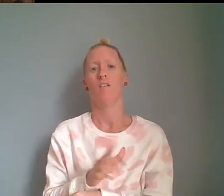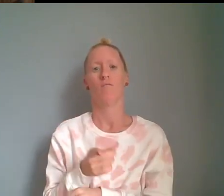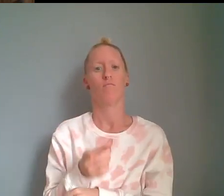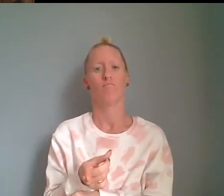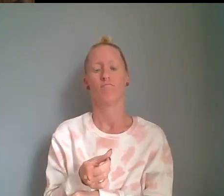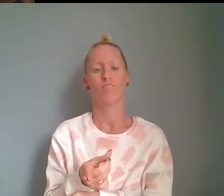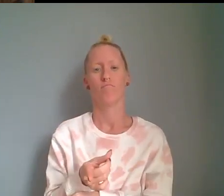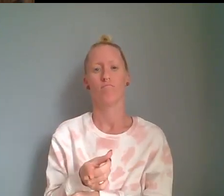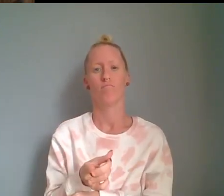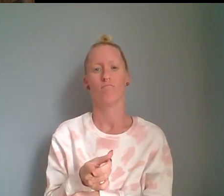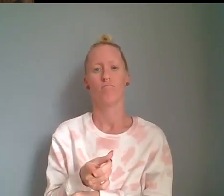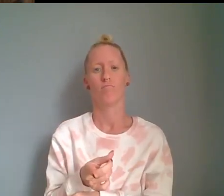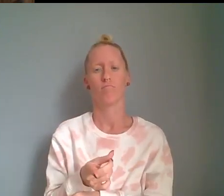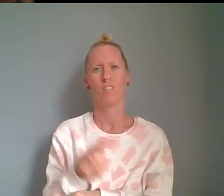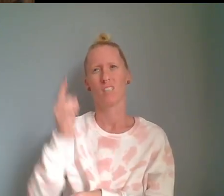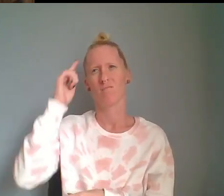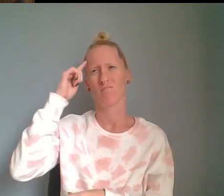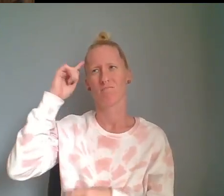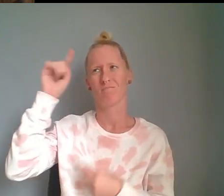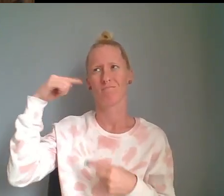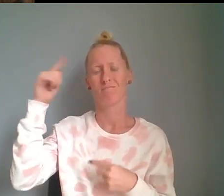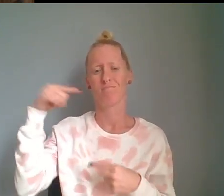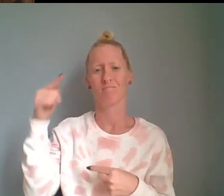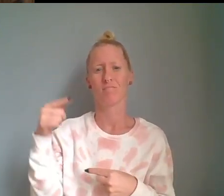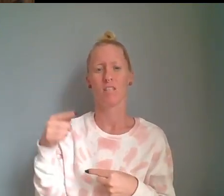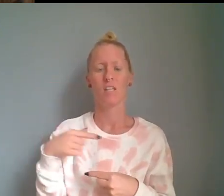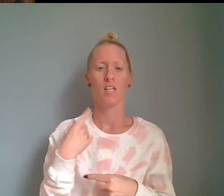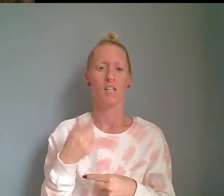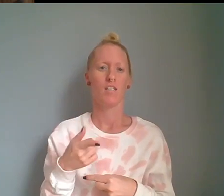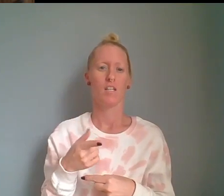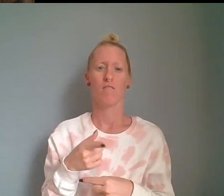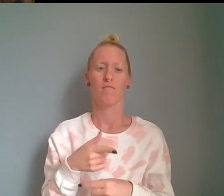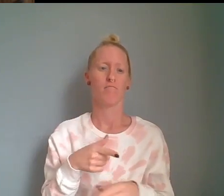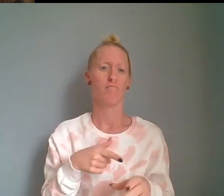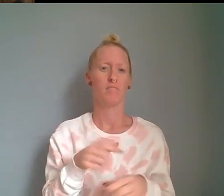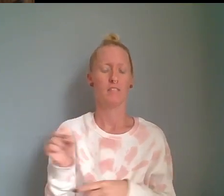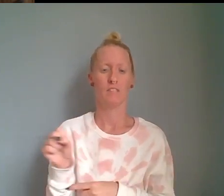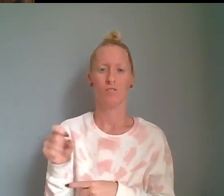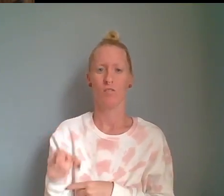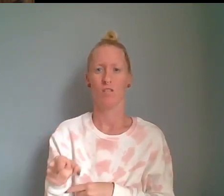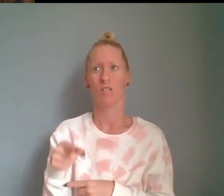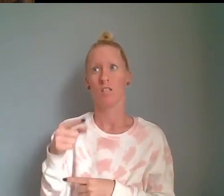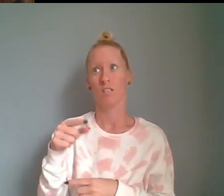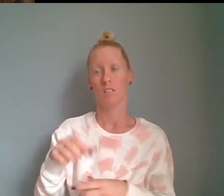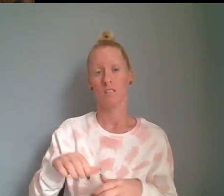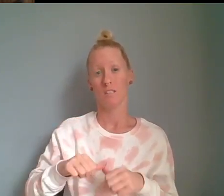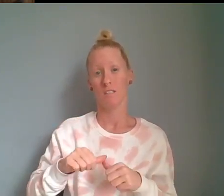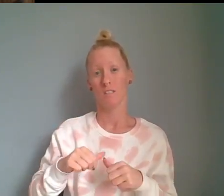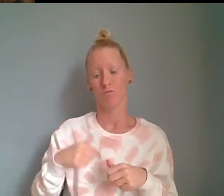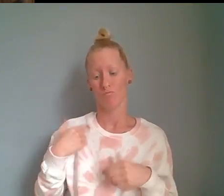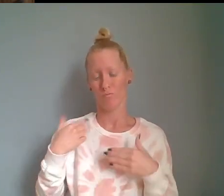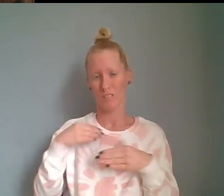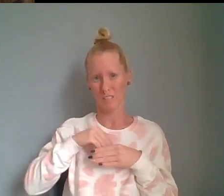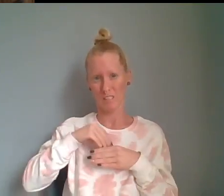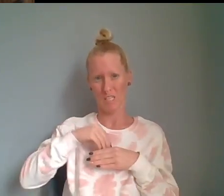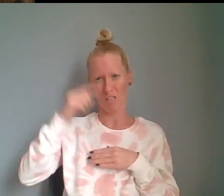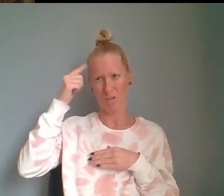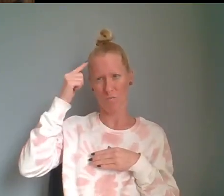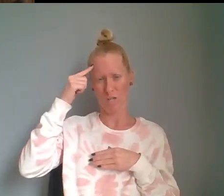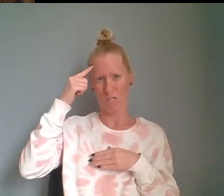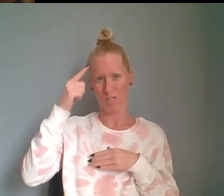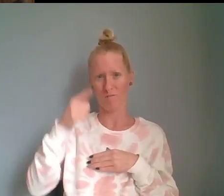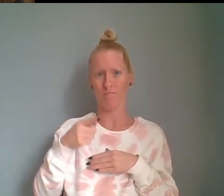these neurotransmitters, enough serotonin in particular, in the system, in the brain, in order